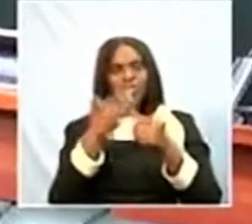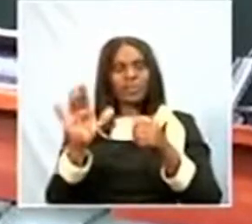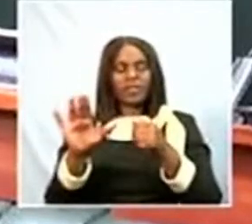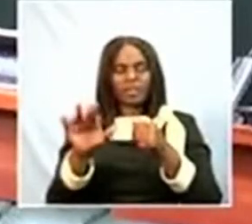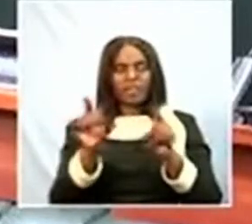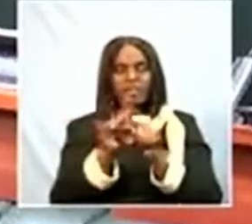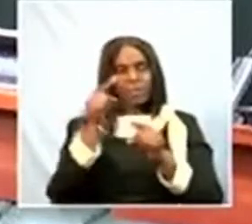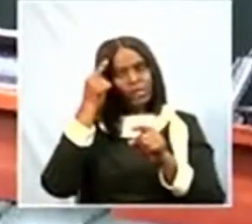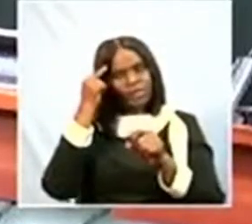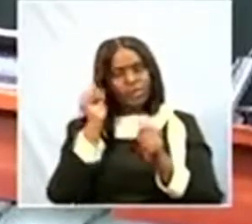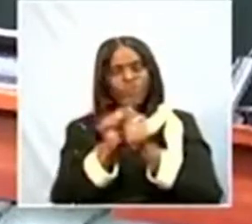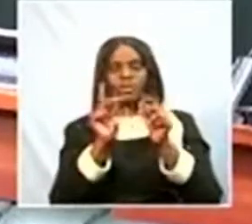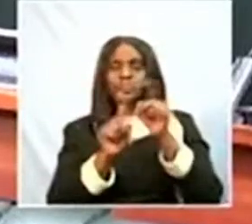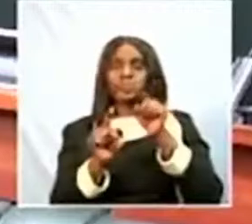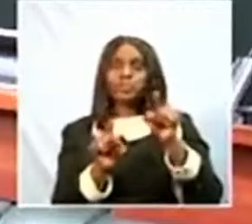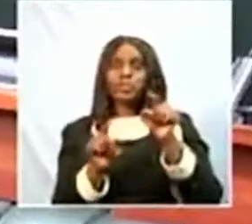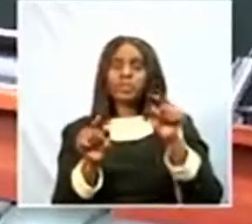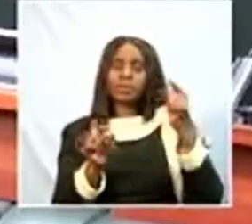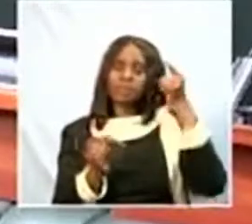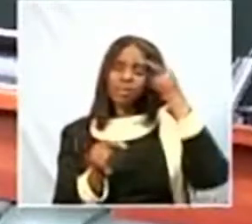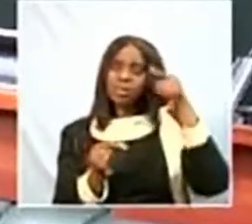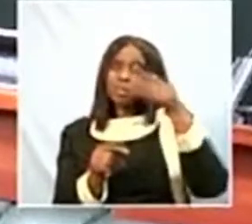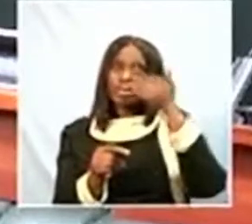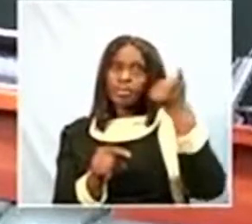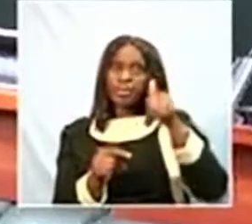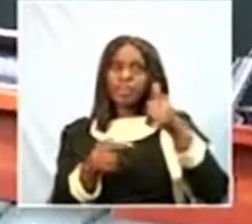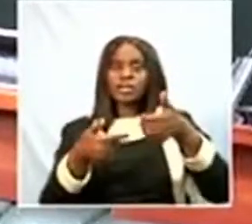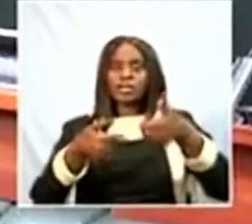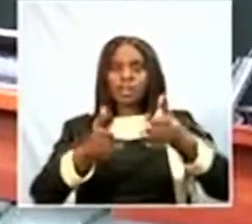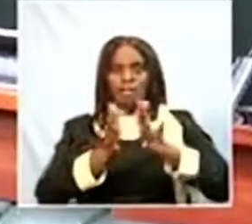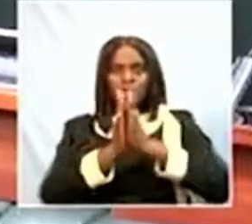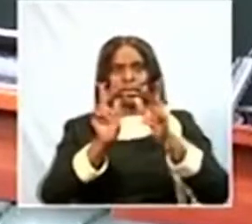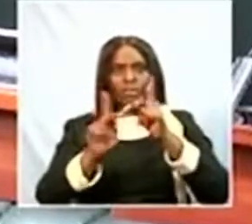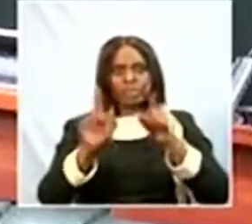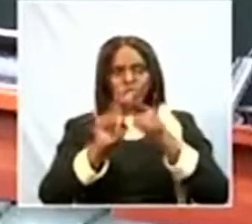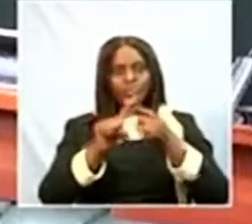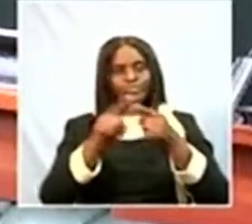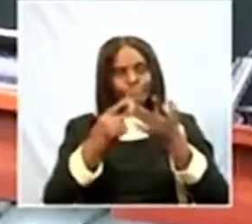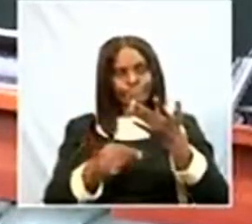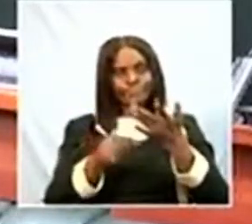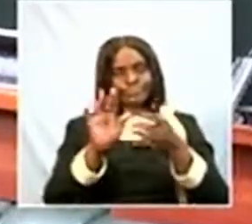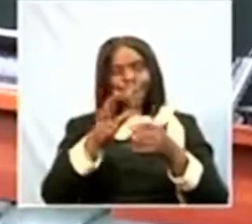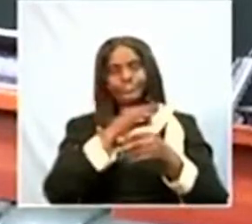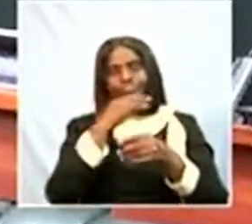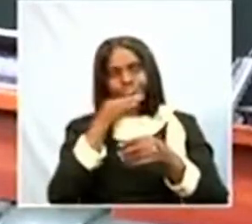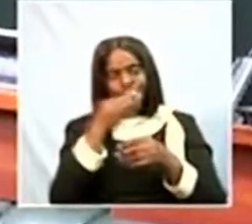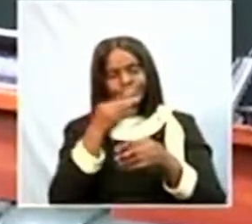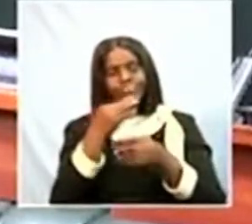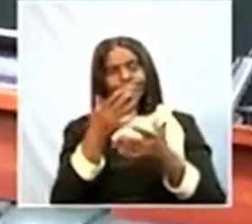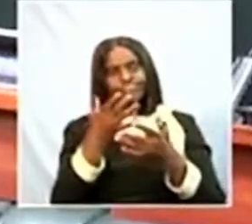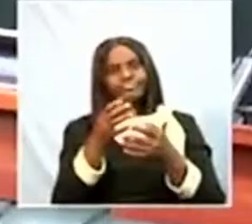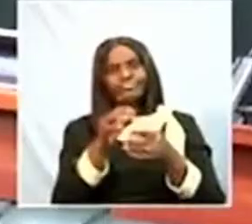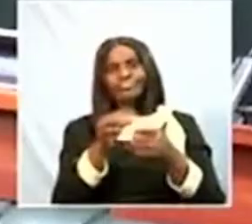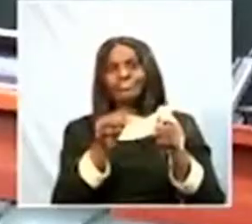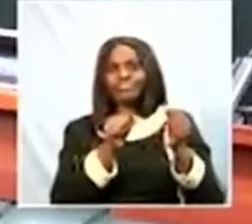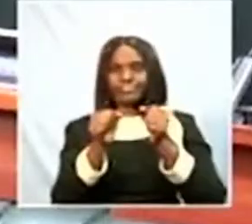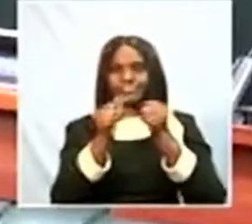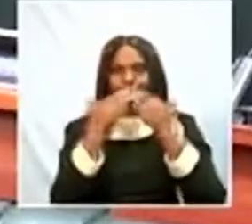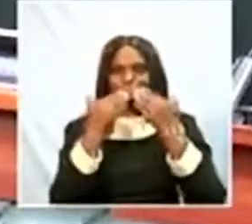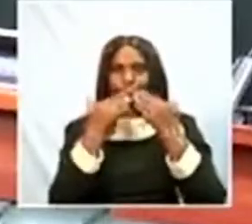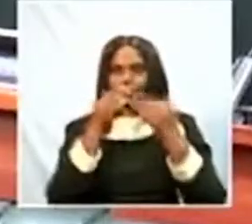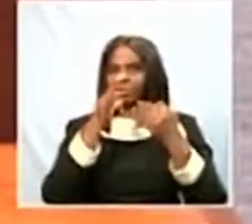government and the general public, the government should urge the general public to drift its farming systems. Thank you, Madam